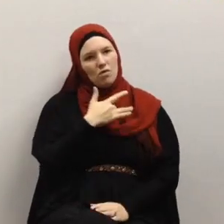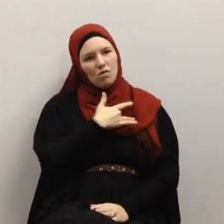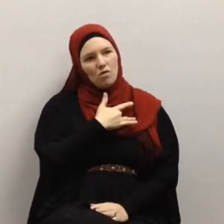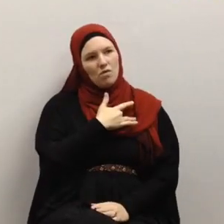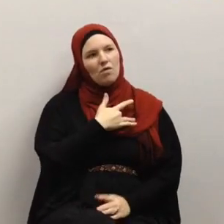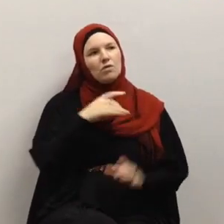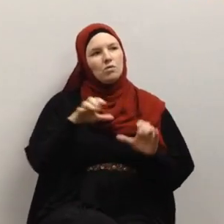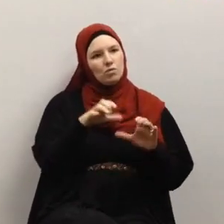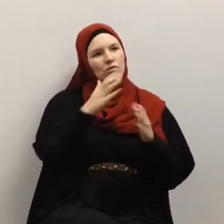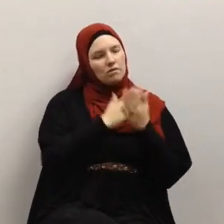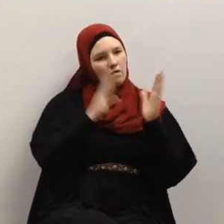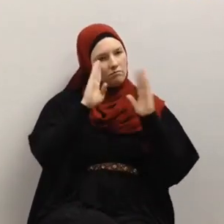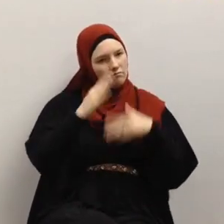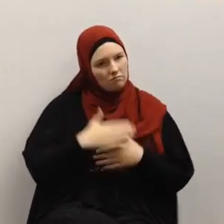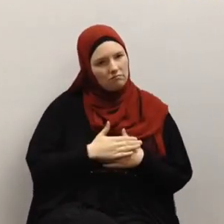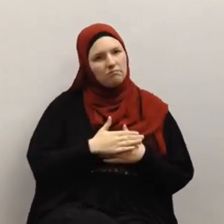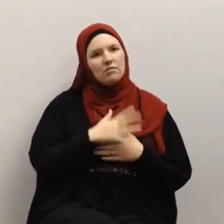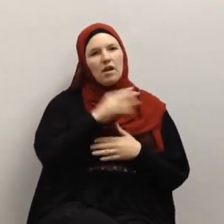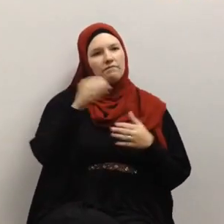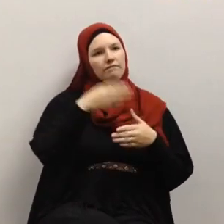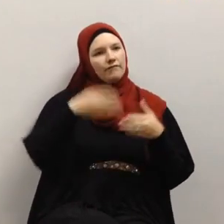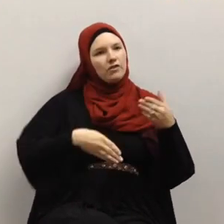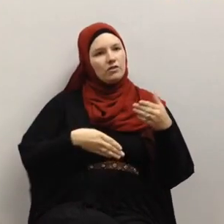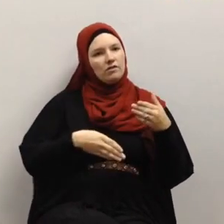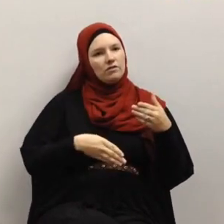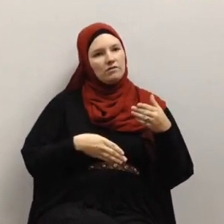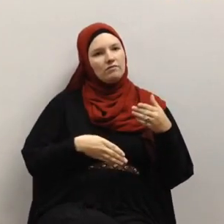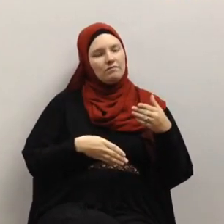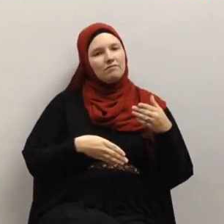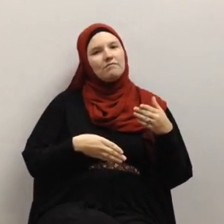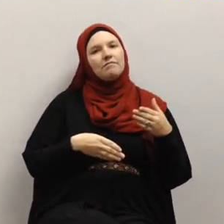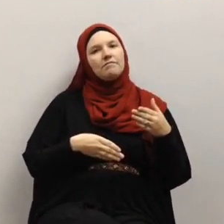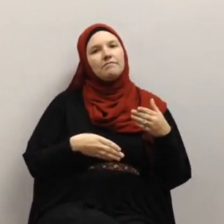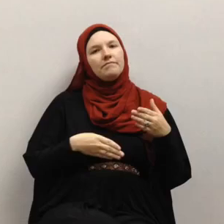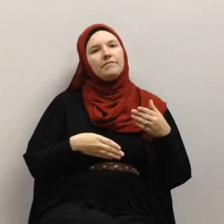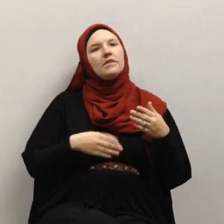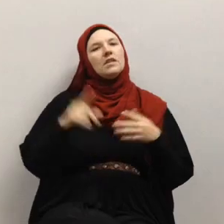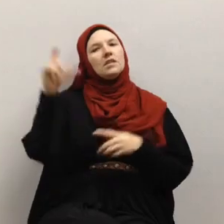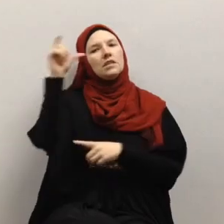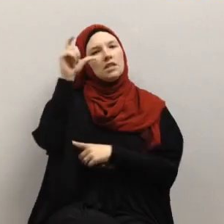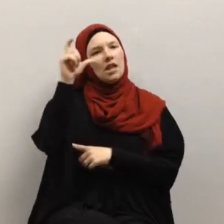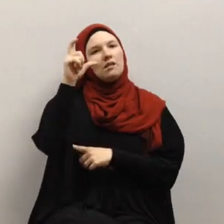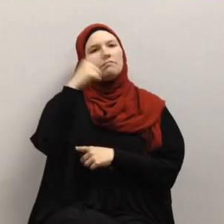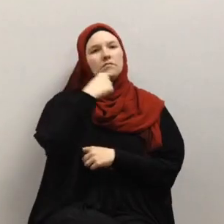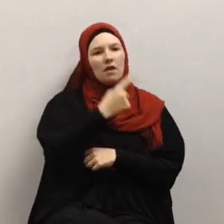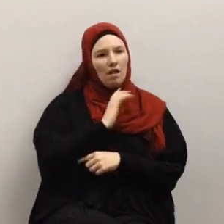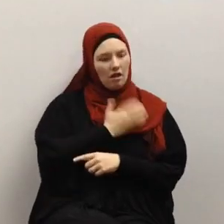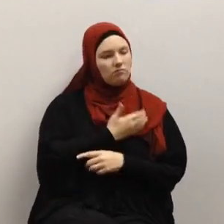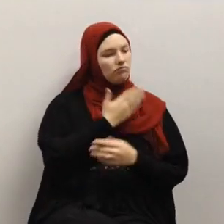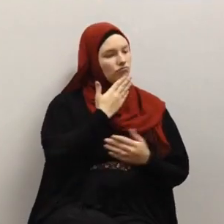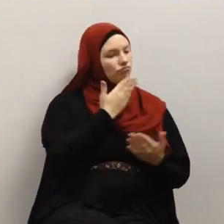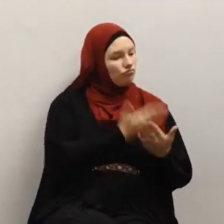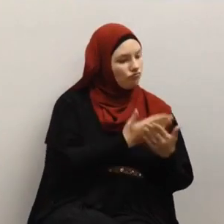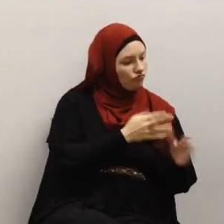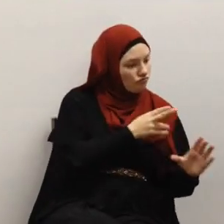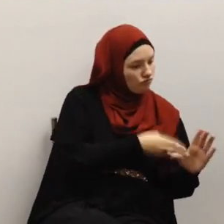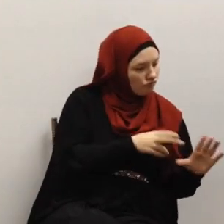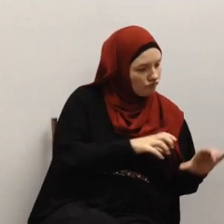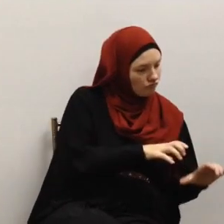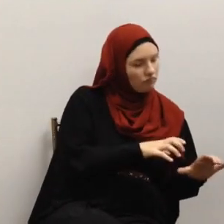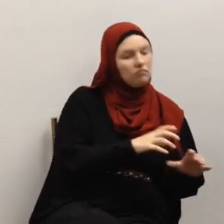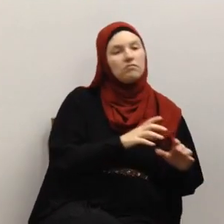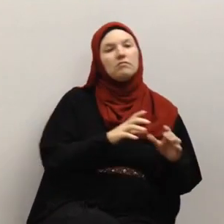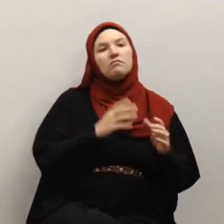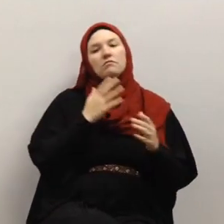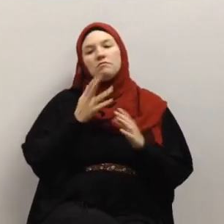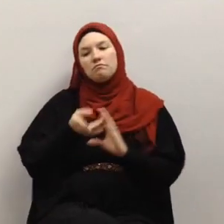do some prayers, and it's finished. Islam tells us to enjoin the good, forbid the evil, stand up